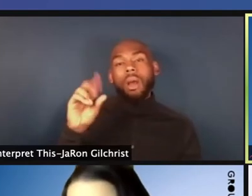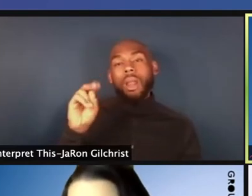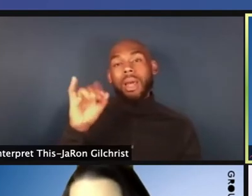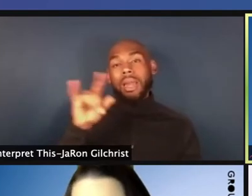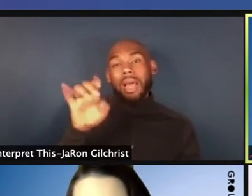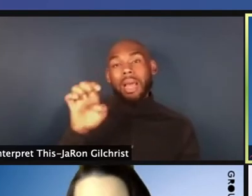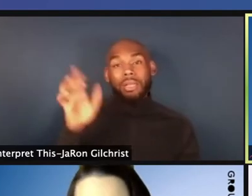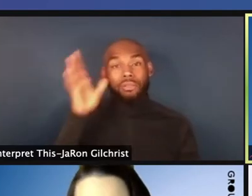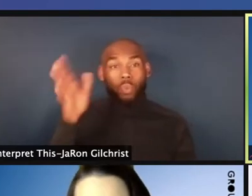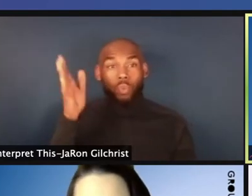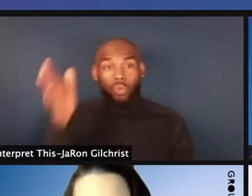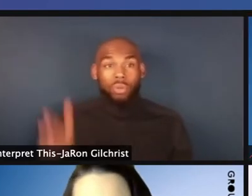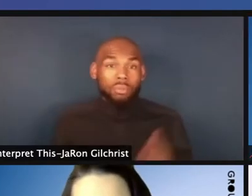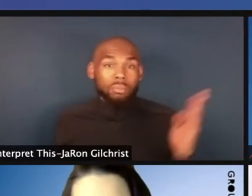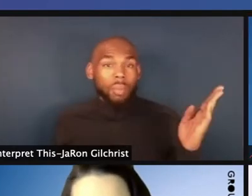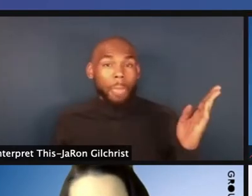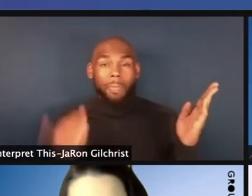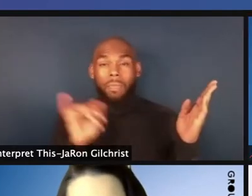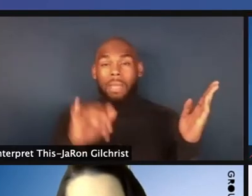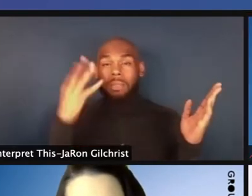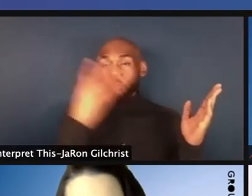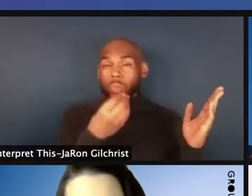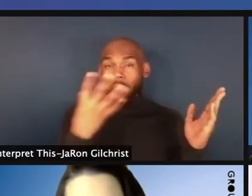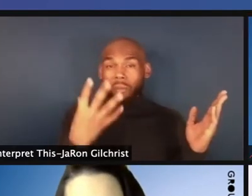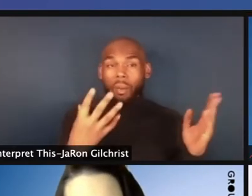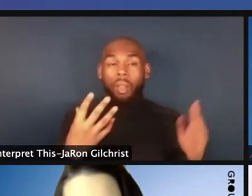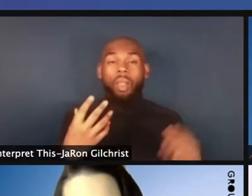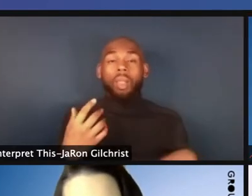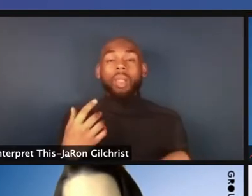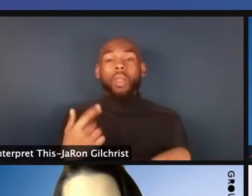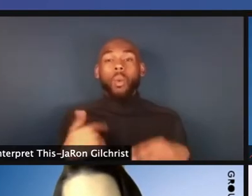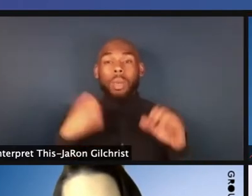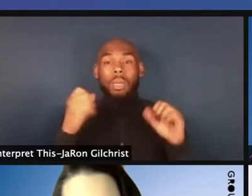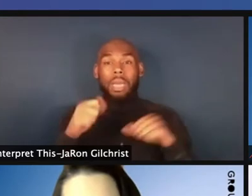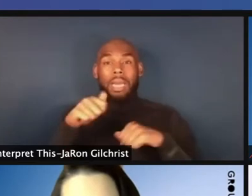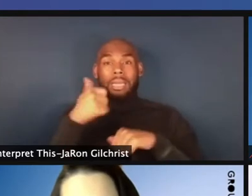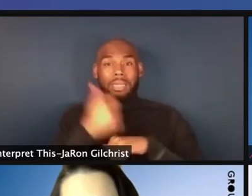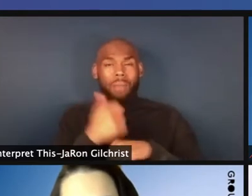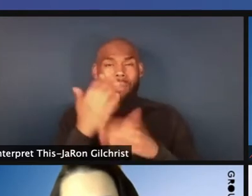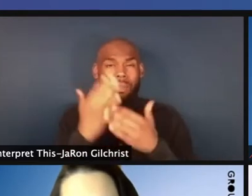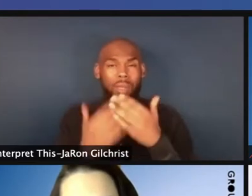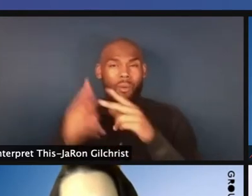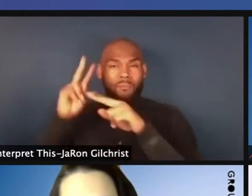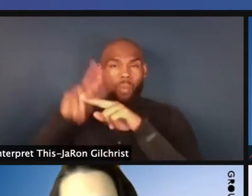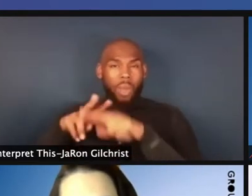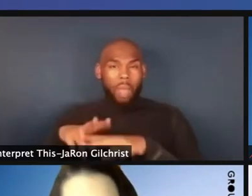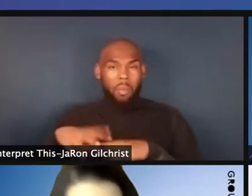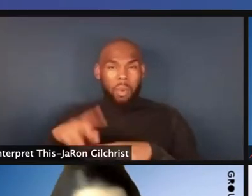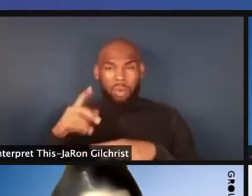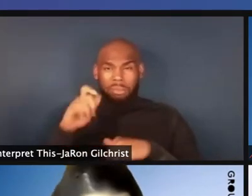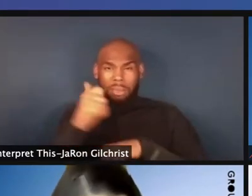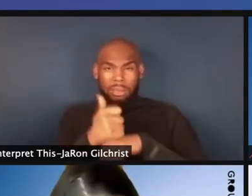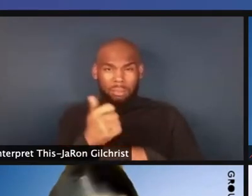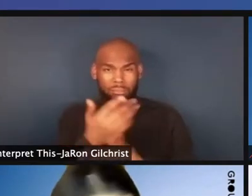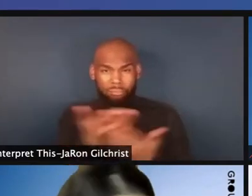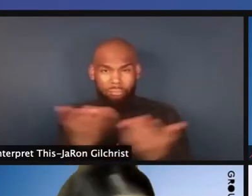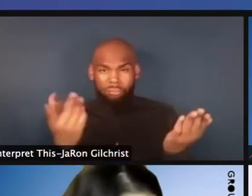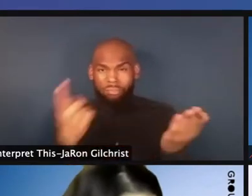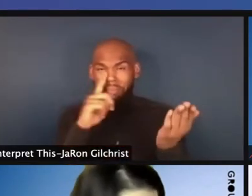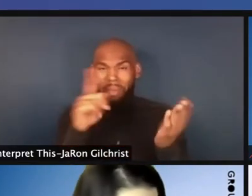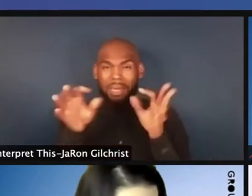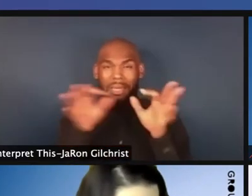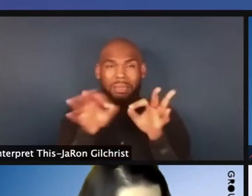That is beautiful. And for so that we can establish a little bit of vocabulary with folks, can you explain